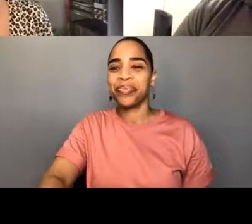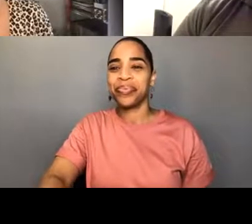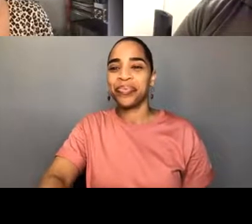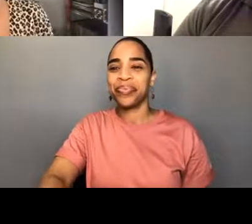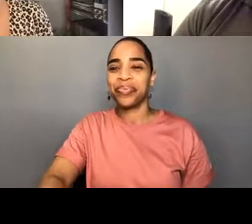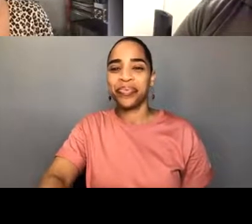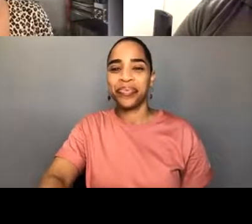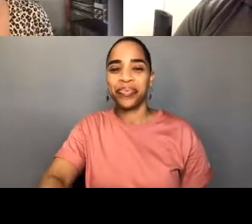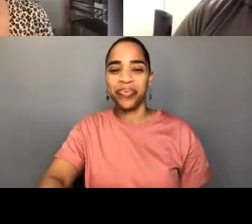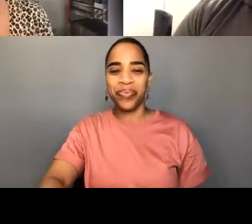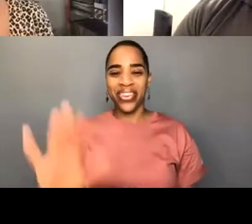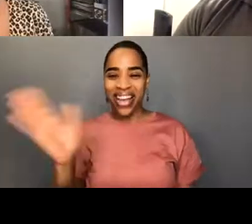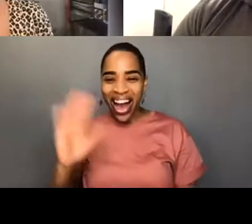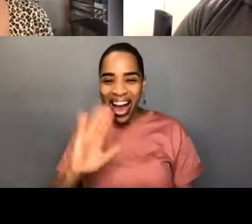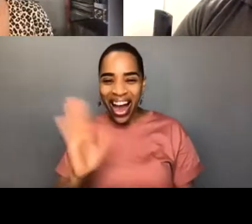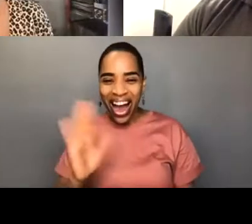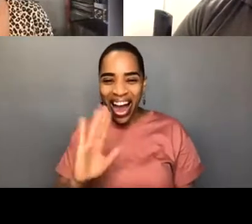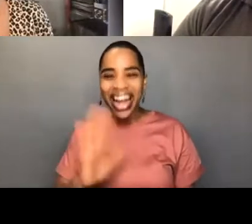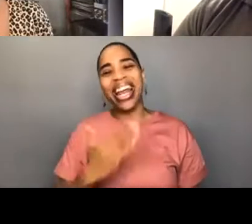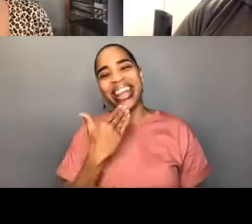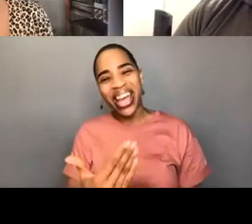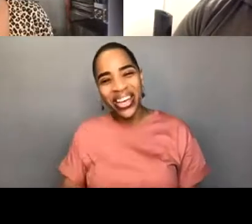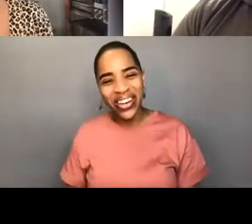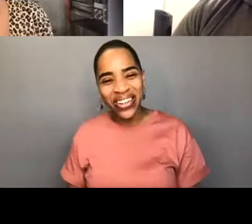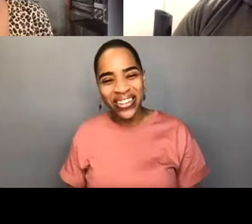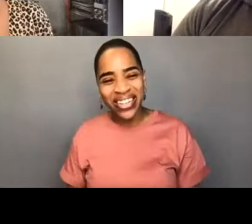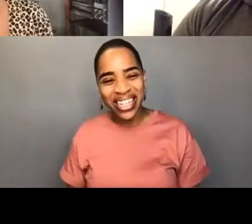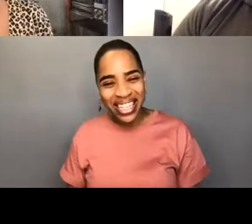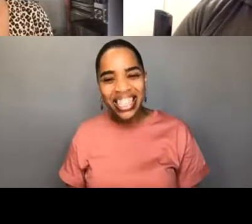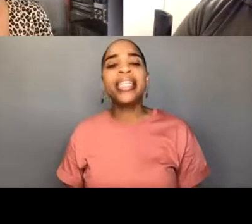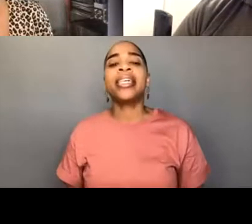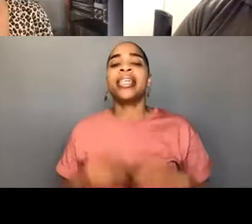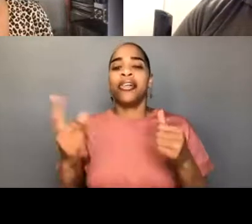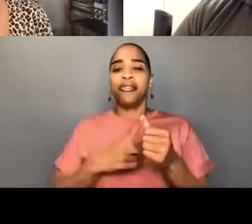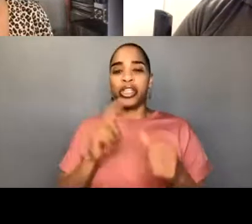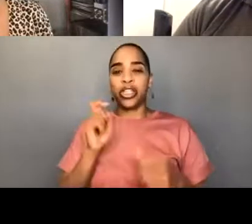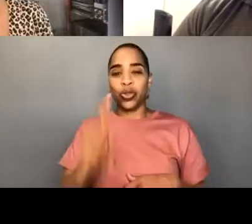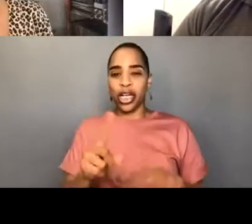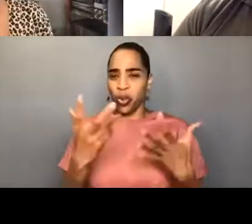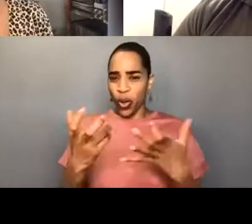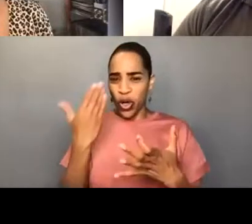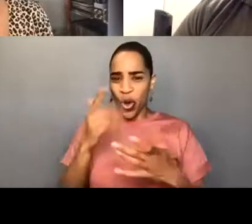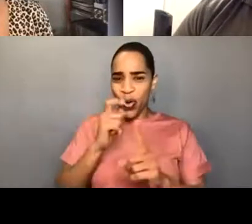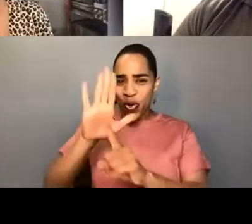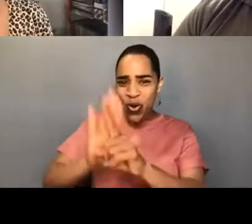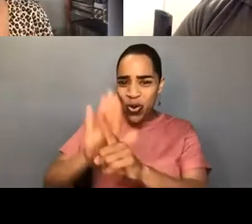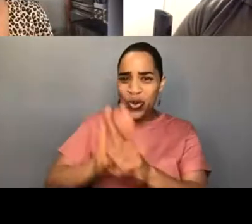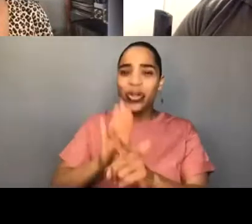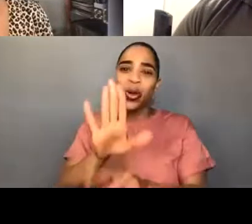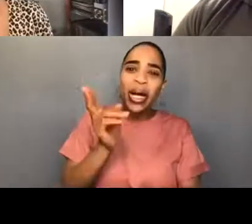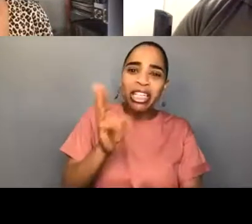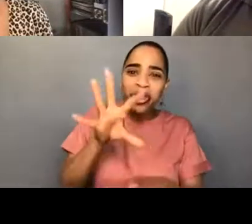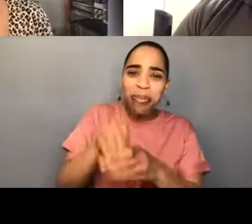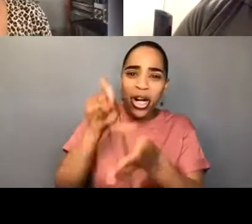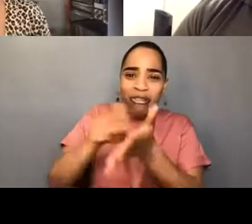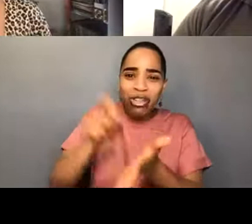Hi, yes, thank you so much for being here today. So for our first question, we'd like to get to know more about your history and journalism.